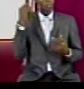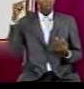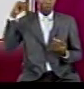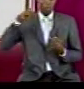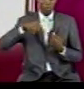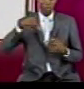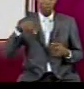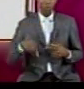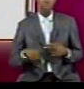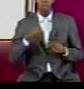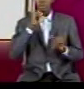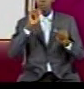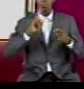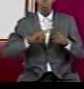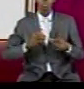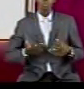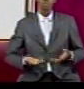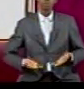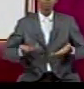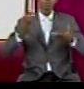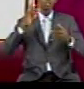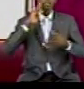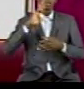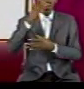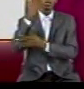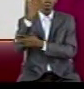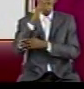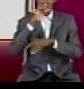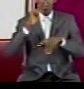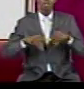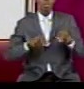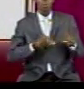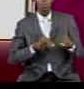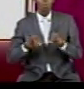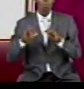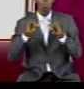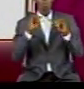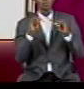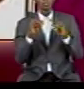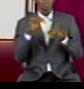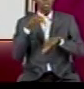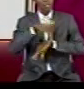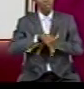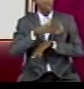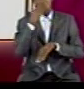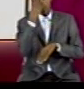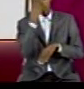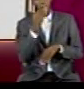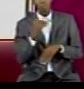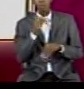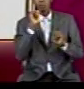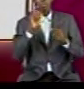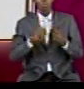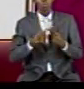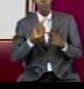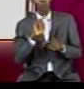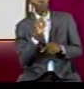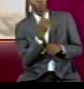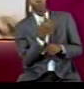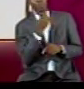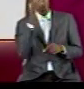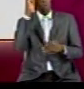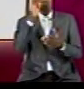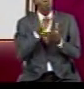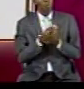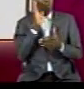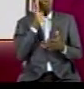my hand, I can't move. At night, if I'm sleeping, I can't even turn. And my husband was like, what kind of pain